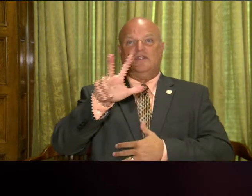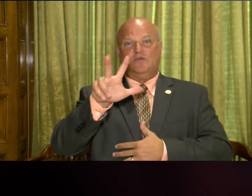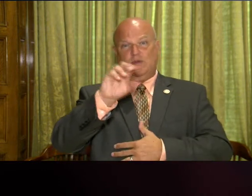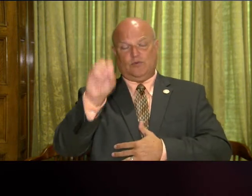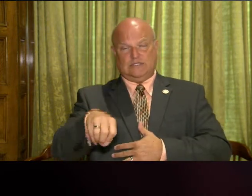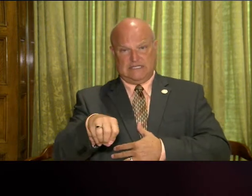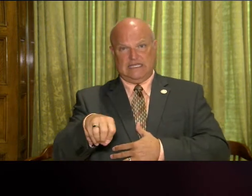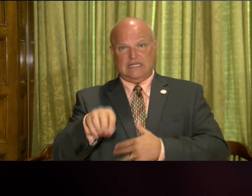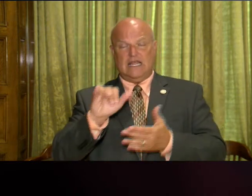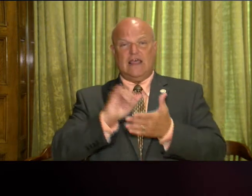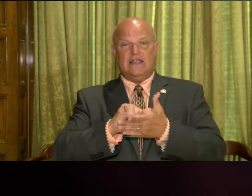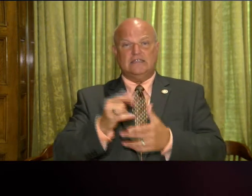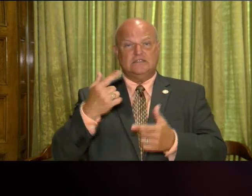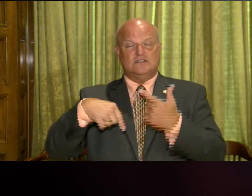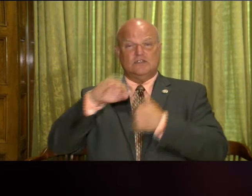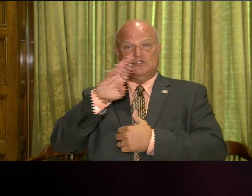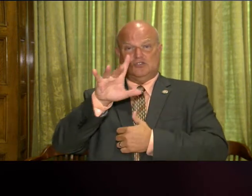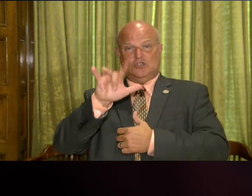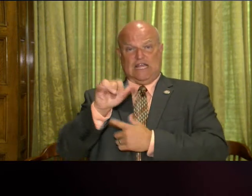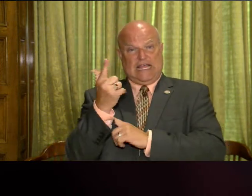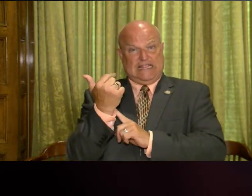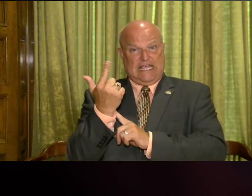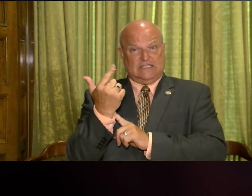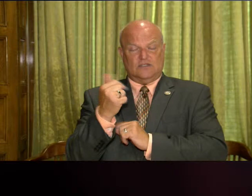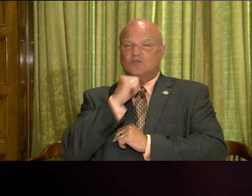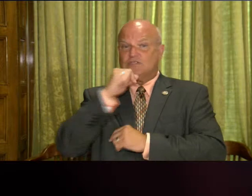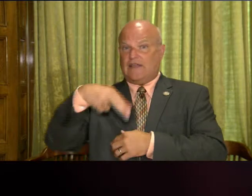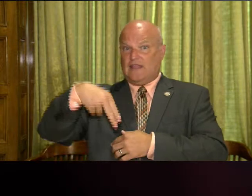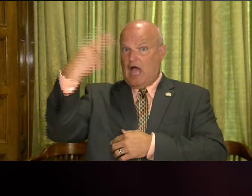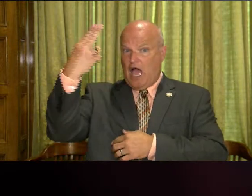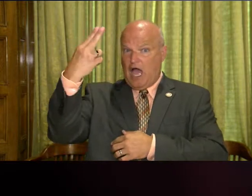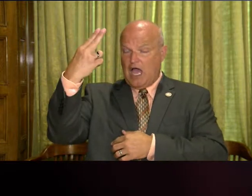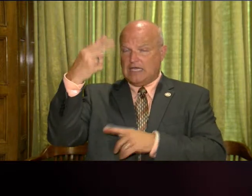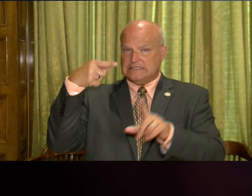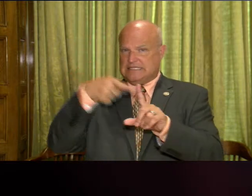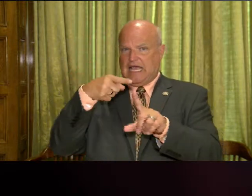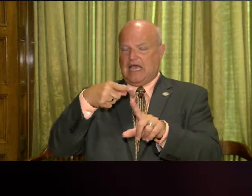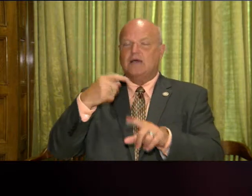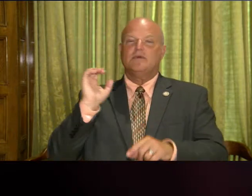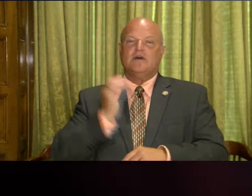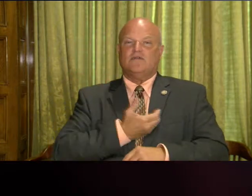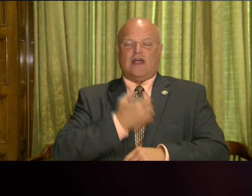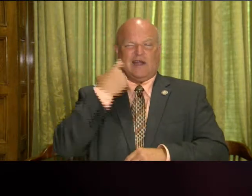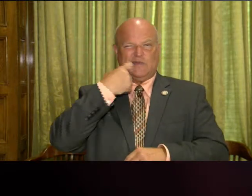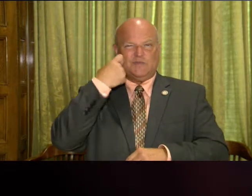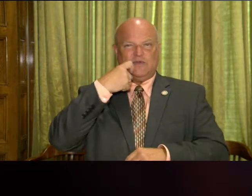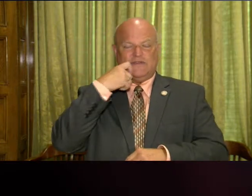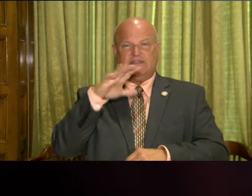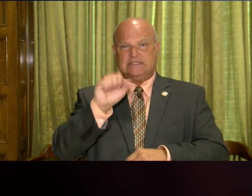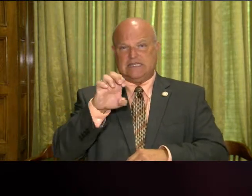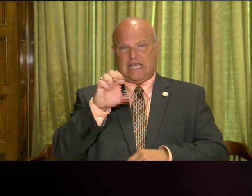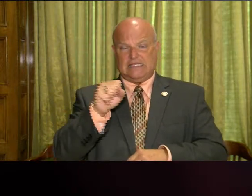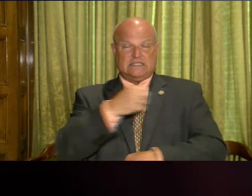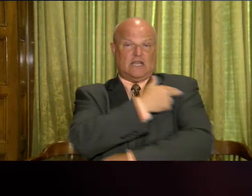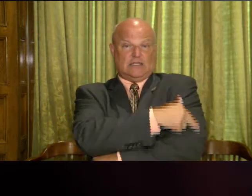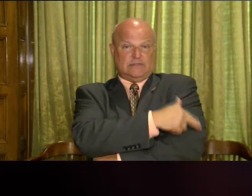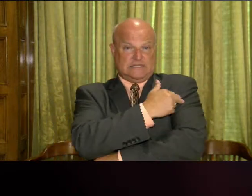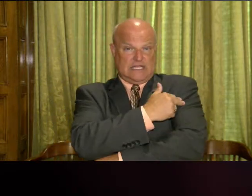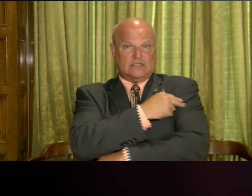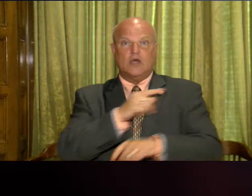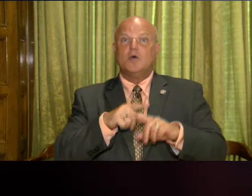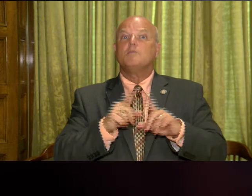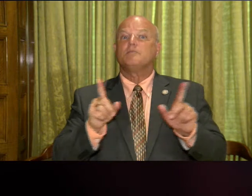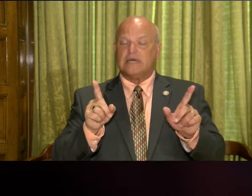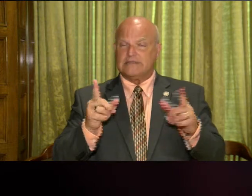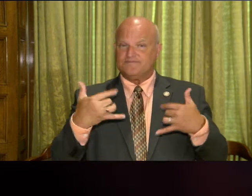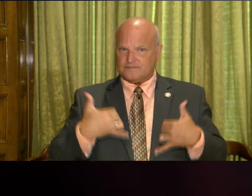that this goes back to July of last year, which was not the height of our previous cases and hospitalizations, but